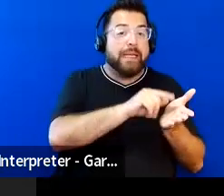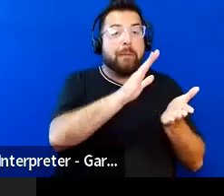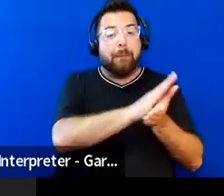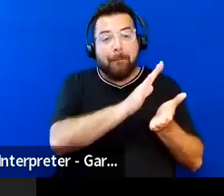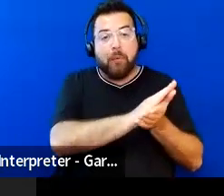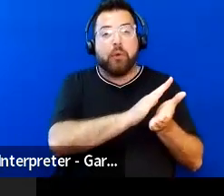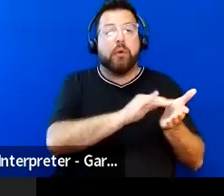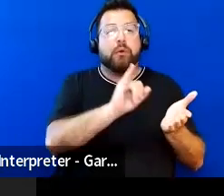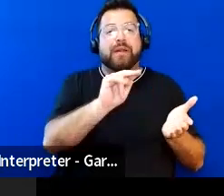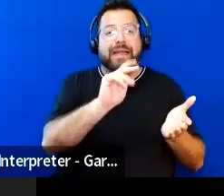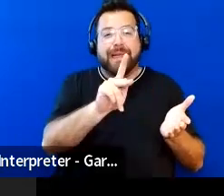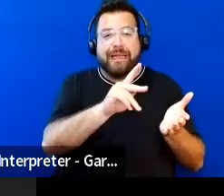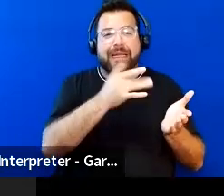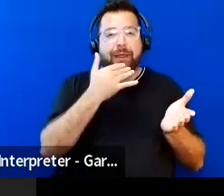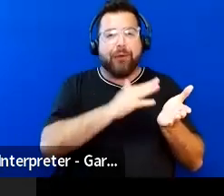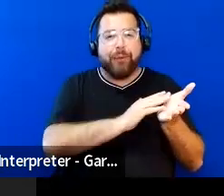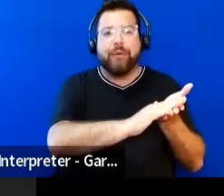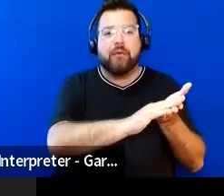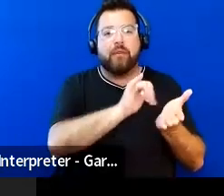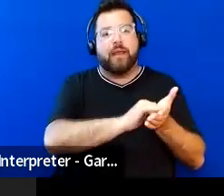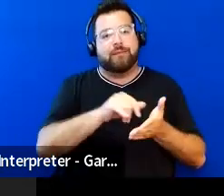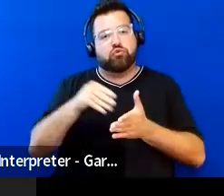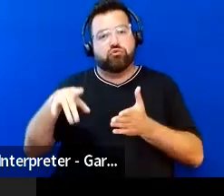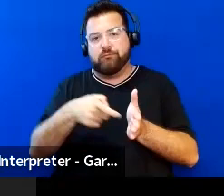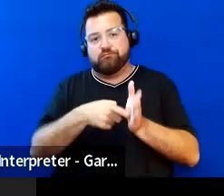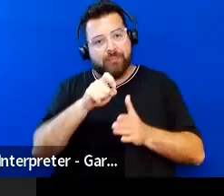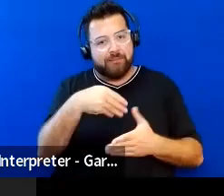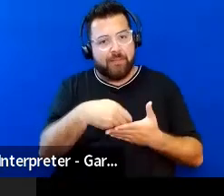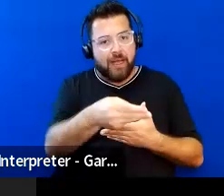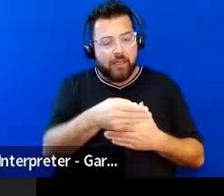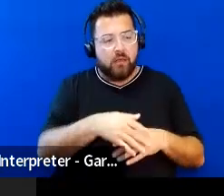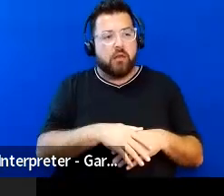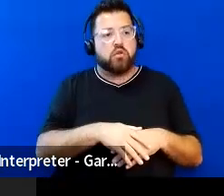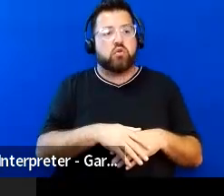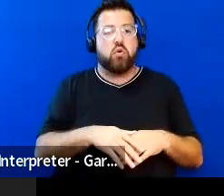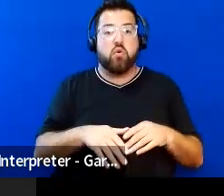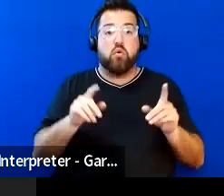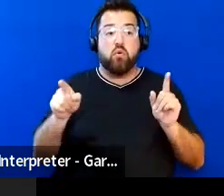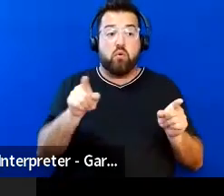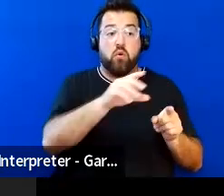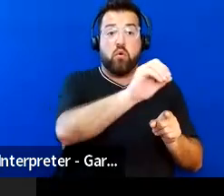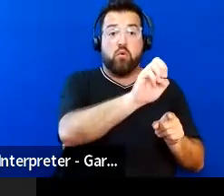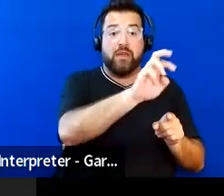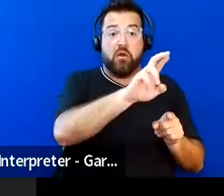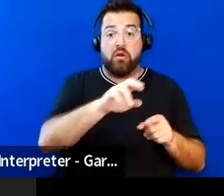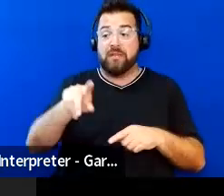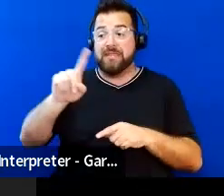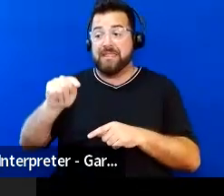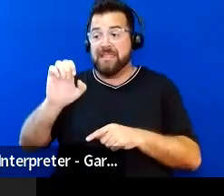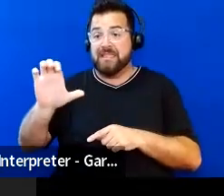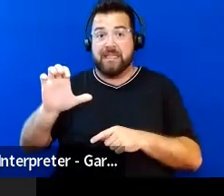ink, that kind of thing that the students would have to buy. So those two terms are not complete synonyms.